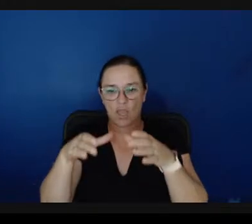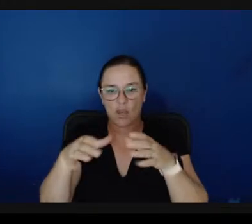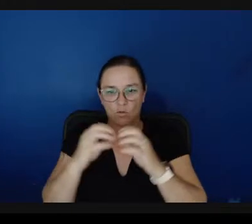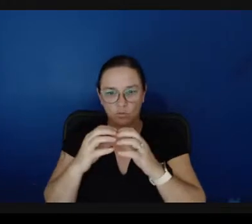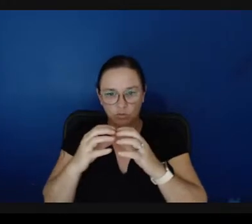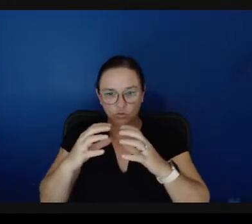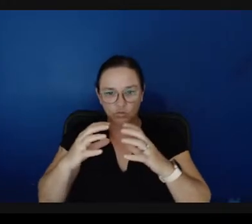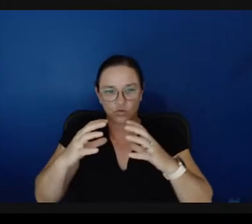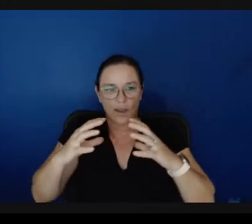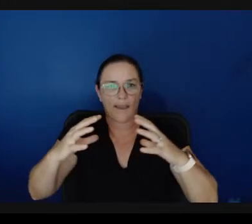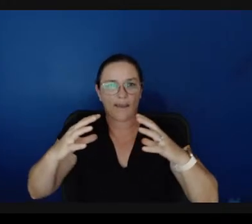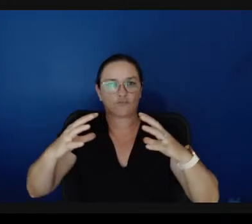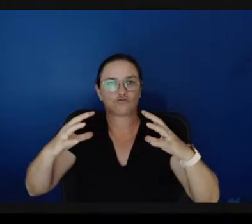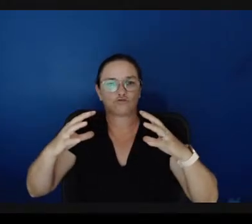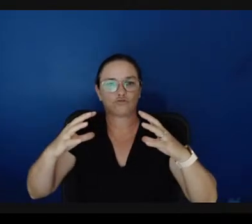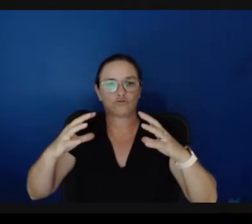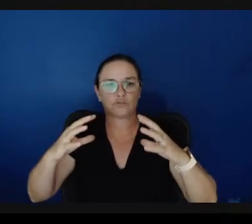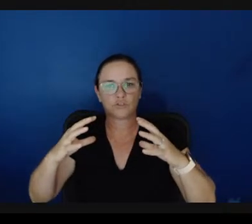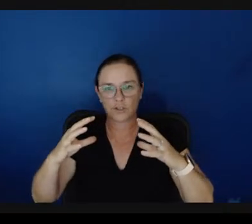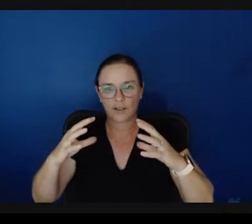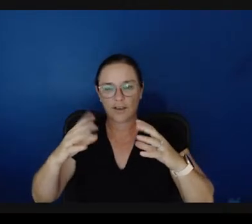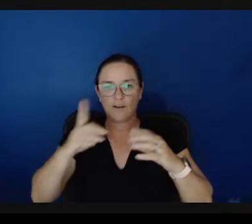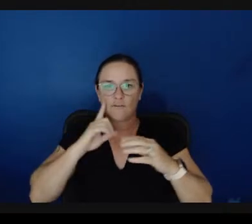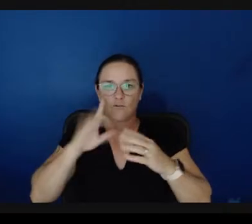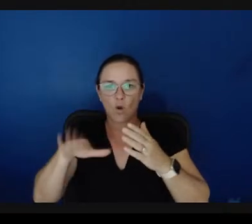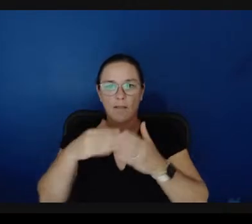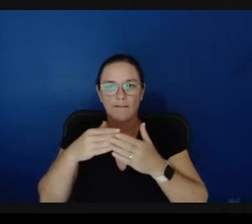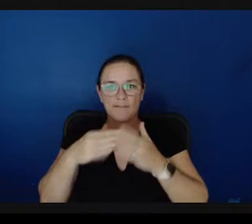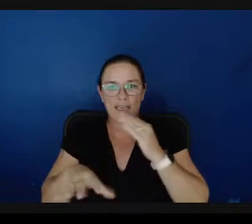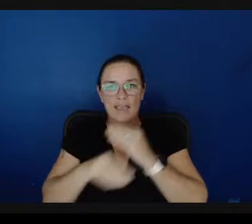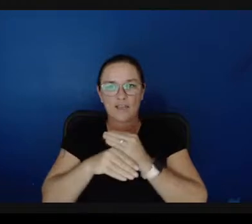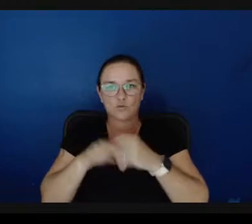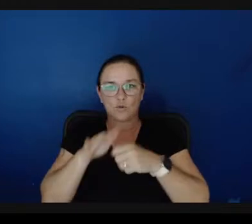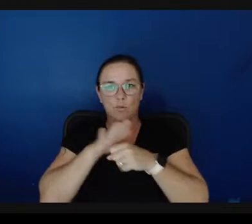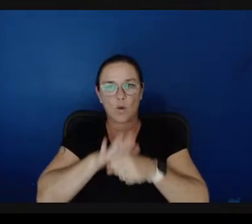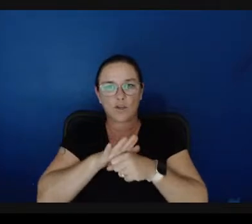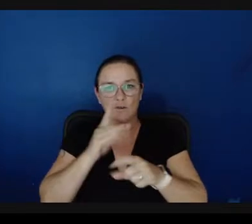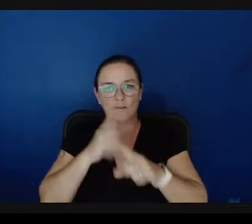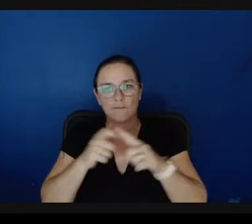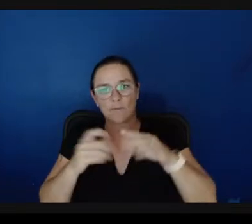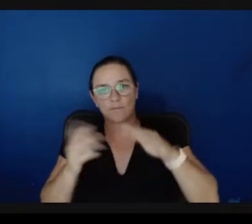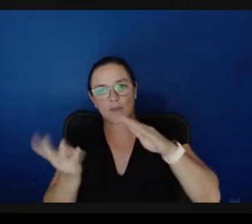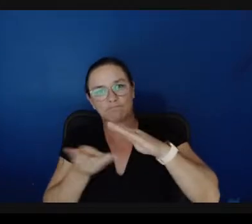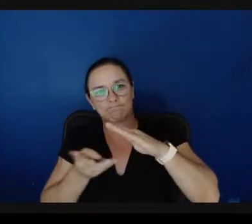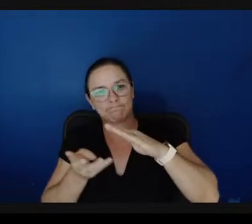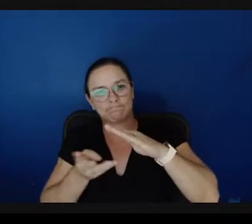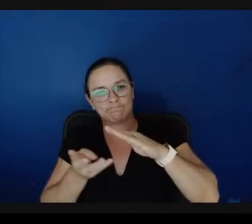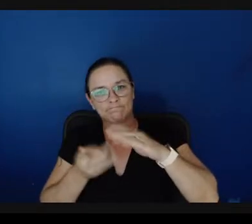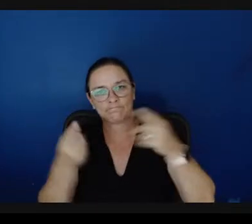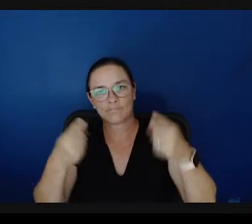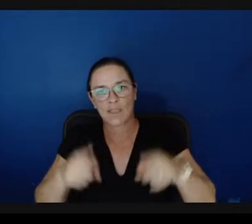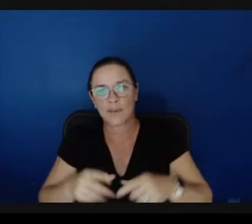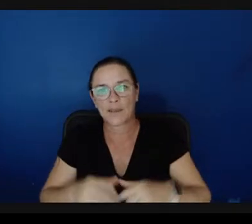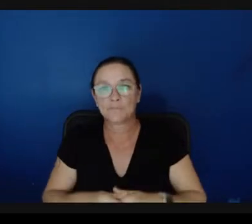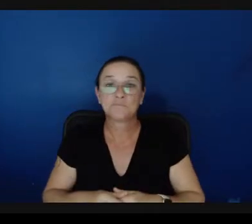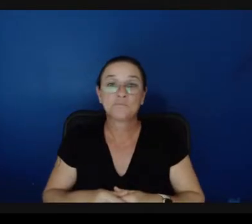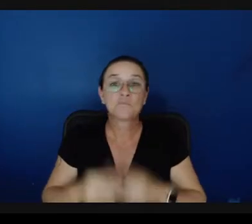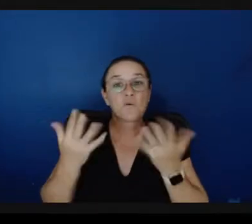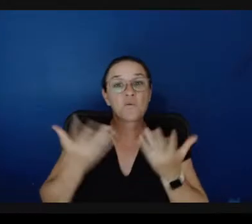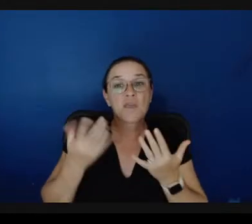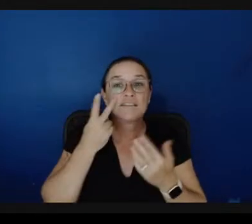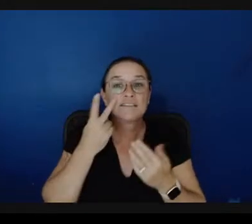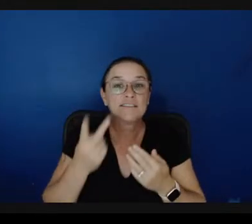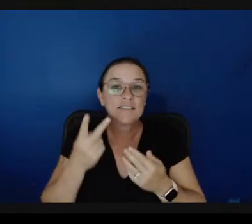It's stretching to accommodate all these extra pressure from the magma building underground. So we'll have to wait to see if this leads